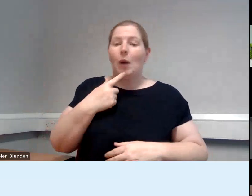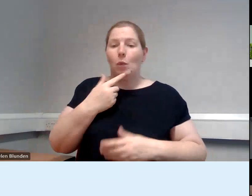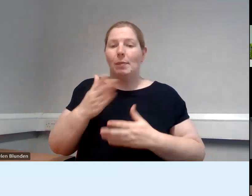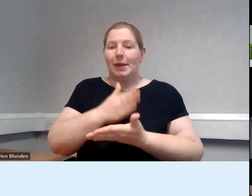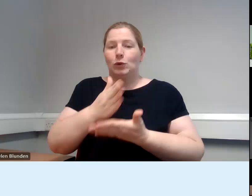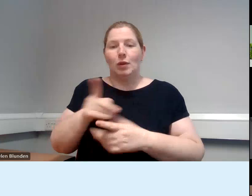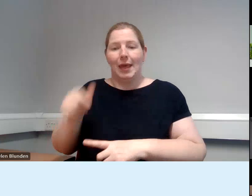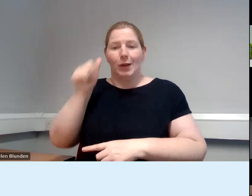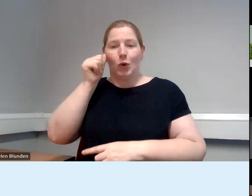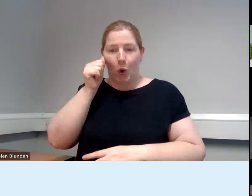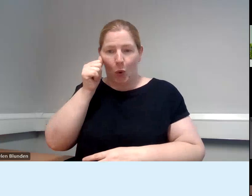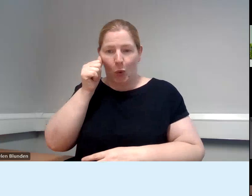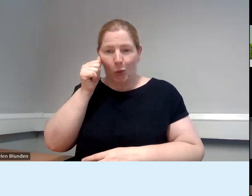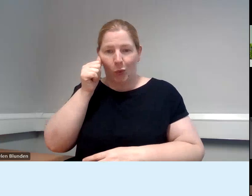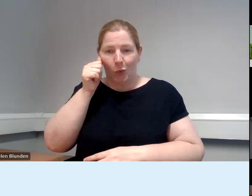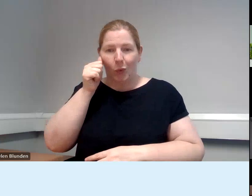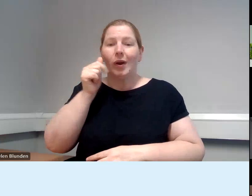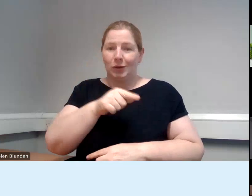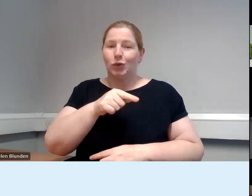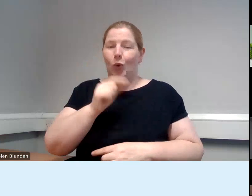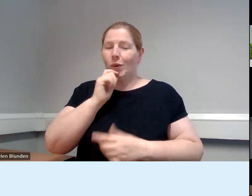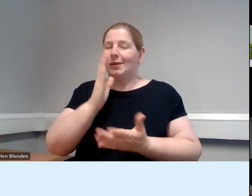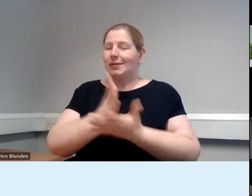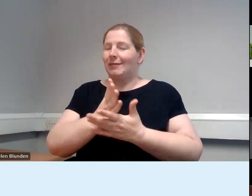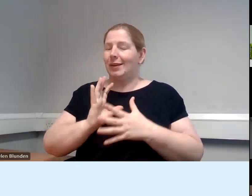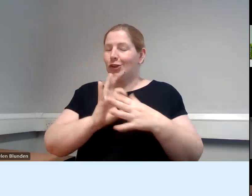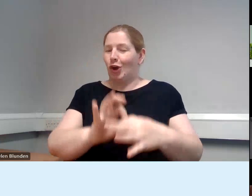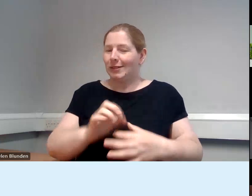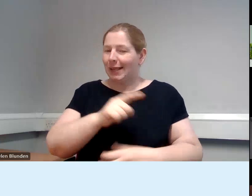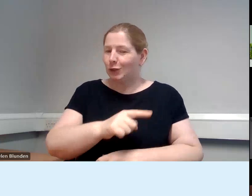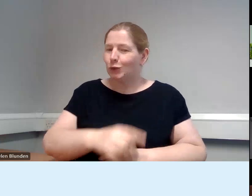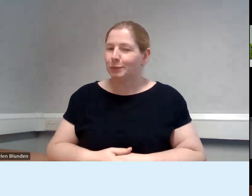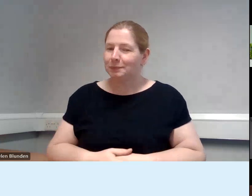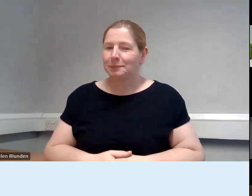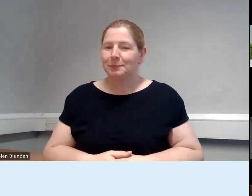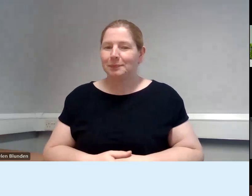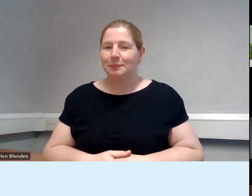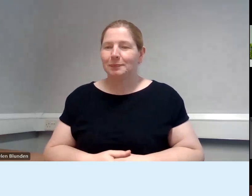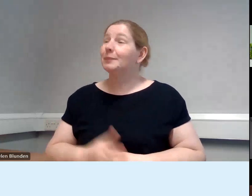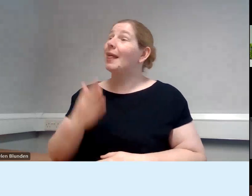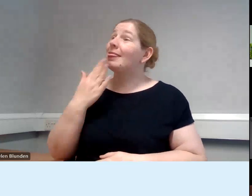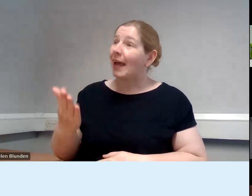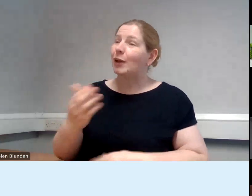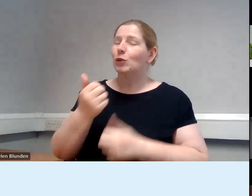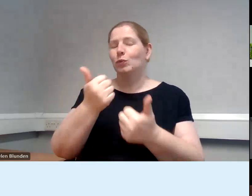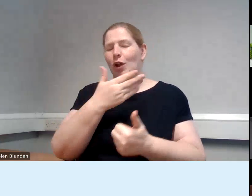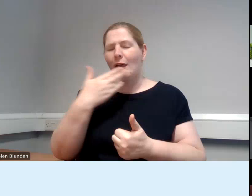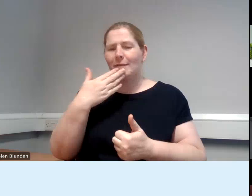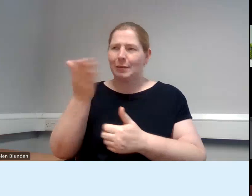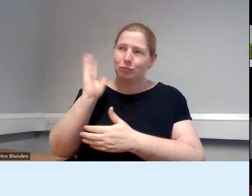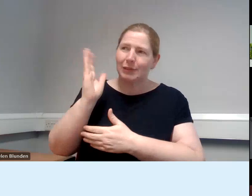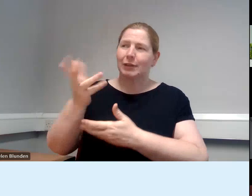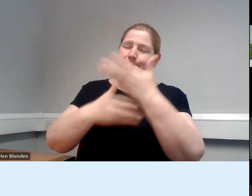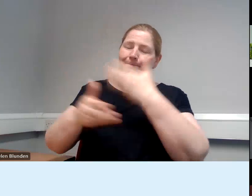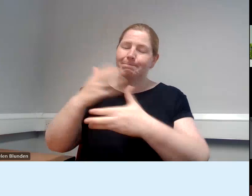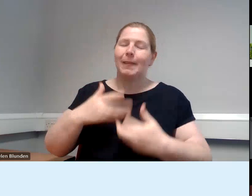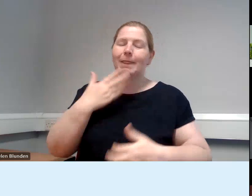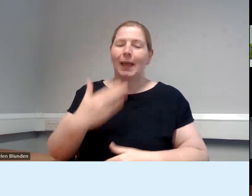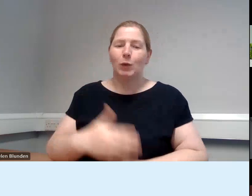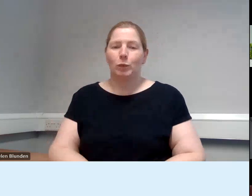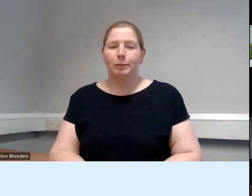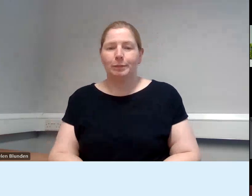on my hit list for a couple of weeks, so we'll definitely get in touch. That's brilliant. Brilliant news. Thank you. Great presentation. It was great to hear more about it. Thanks,